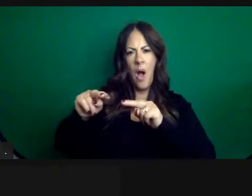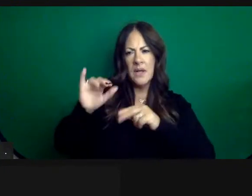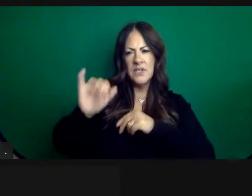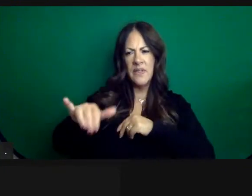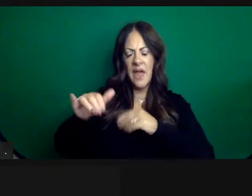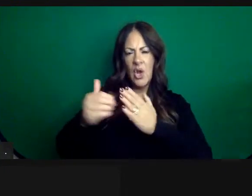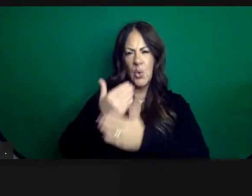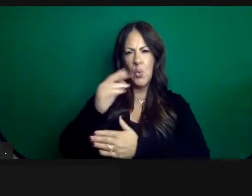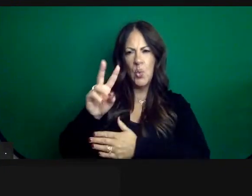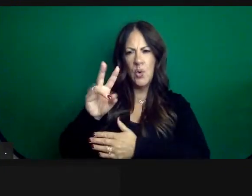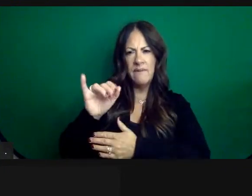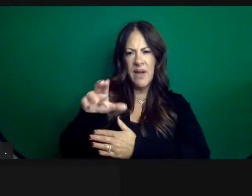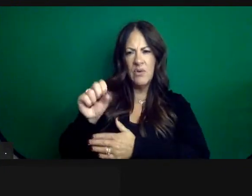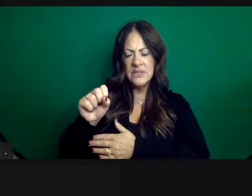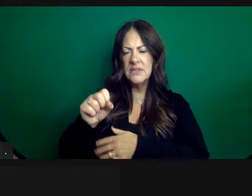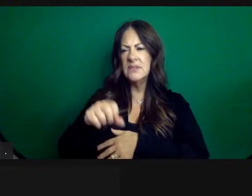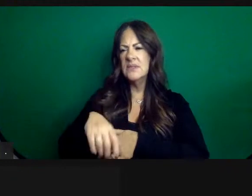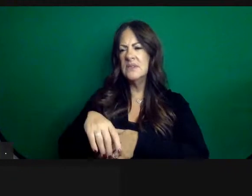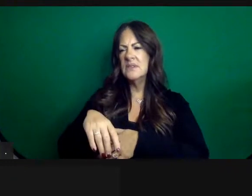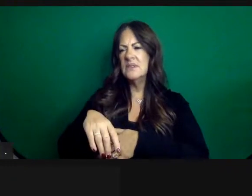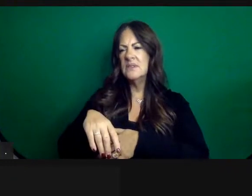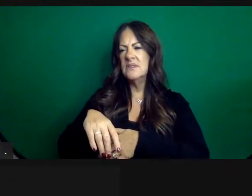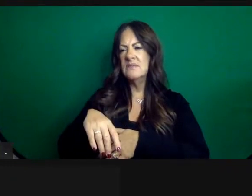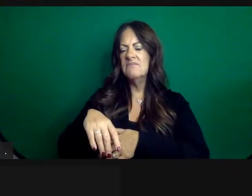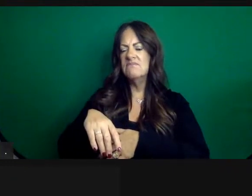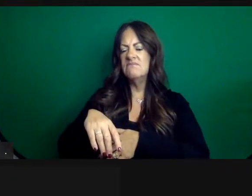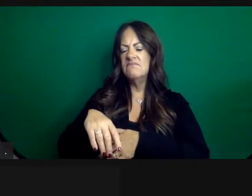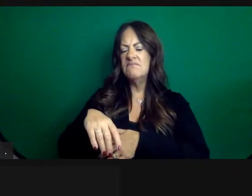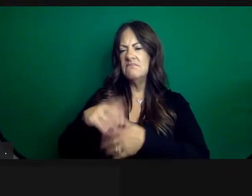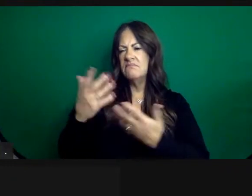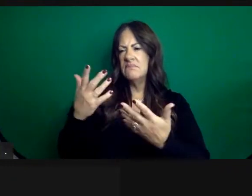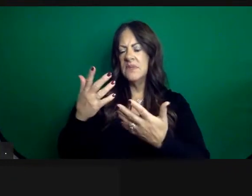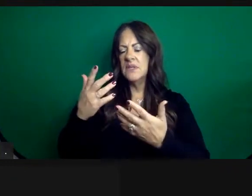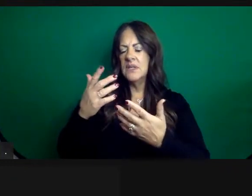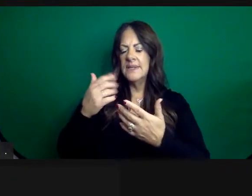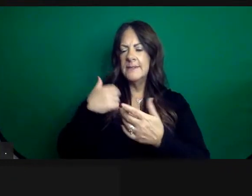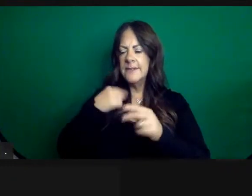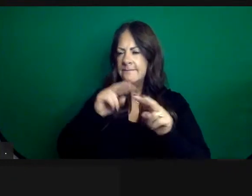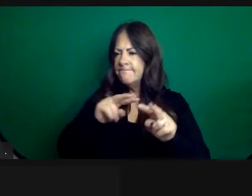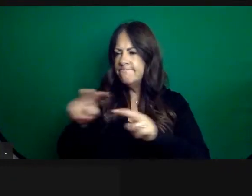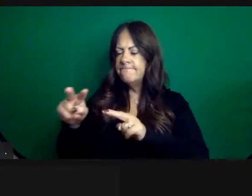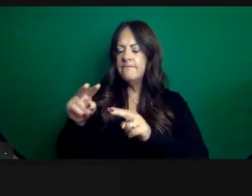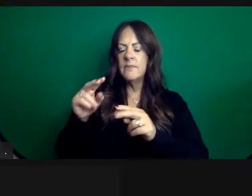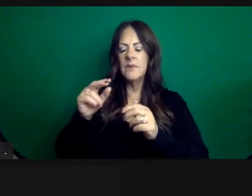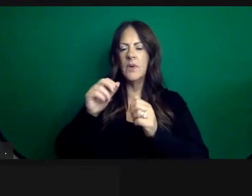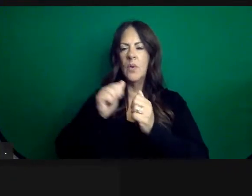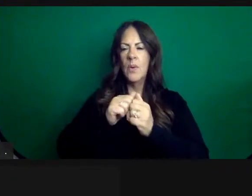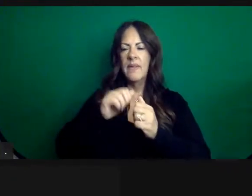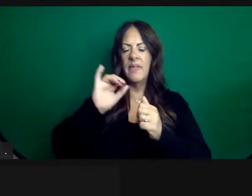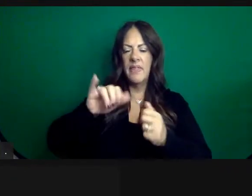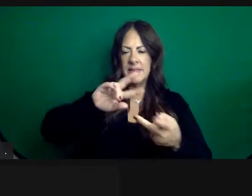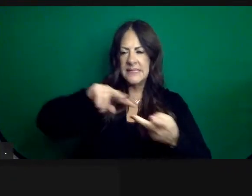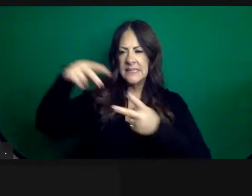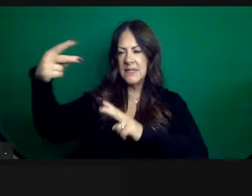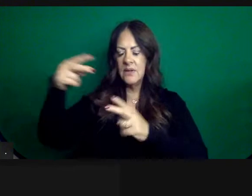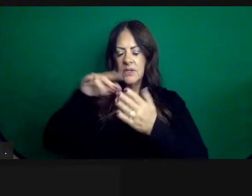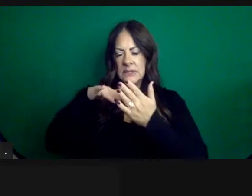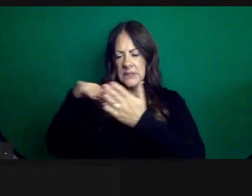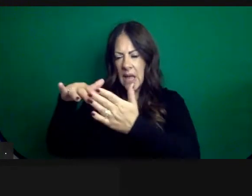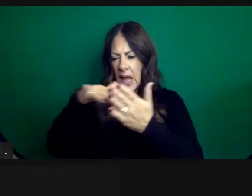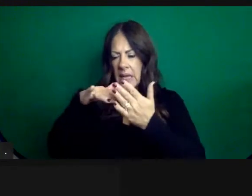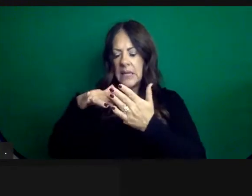the level of and tracking the variant across the state with enhanced sequencing efforts. So together with testing,